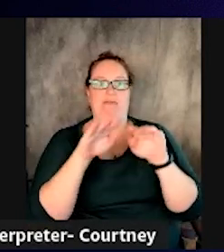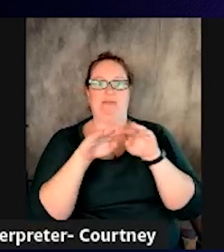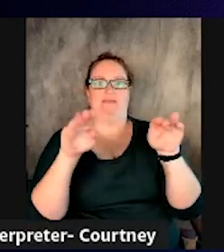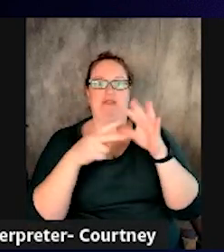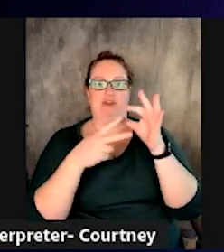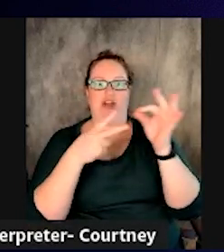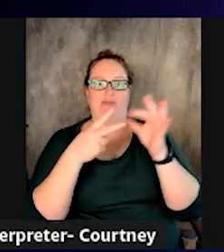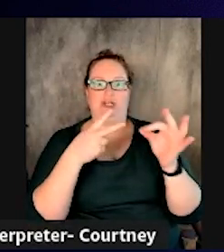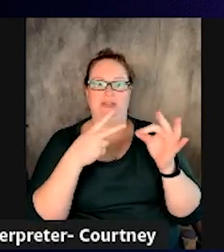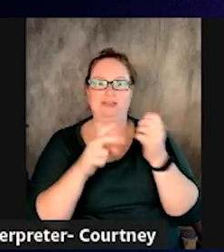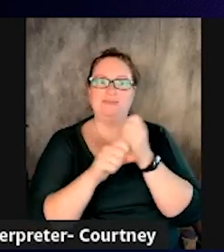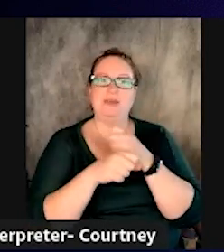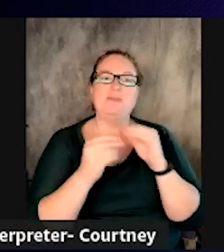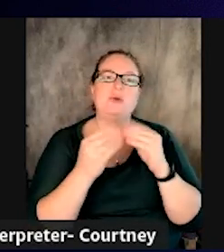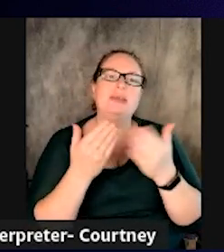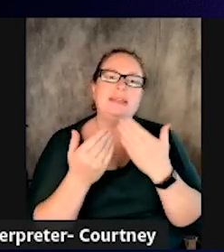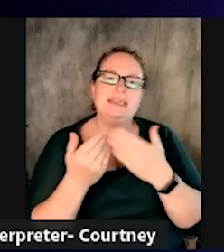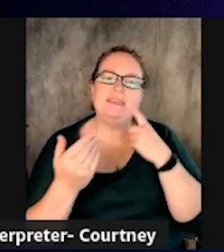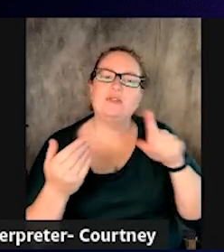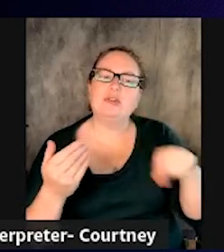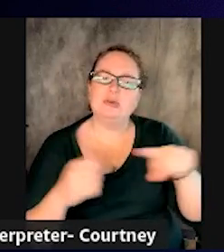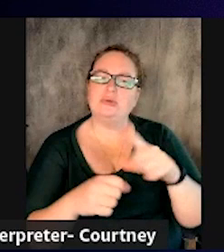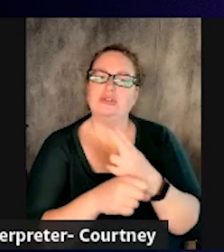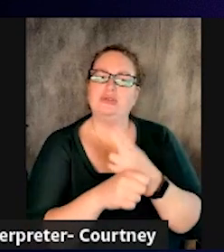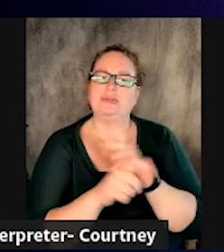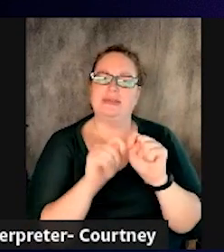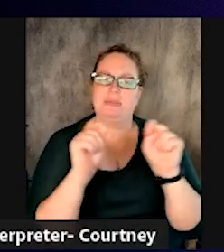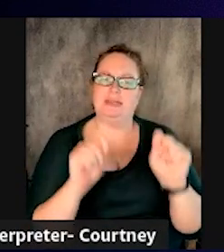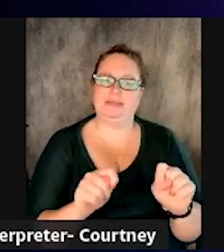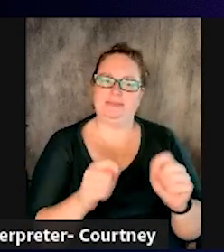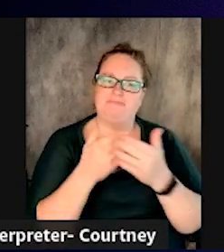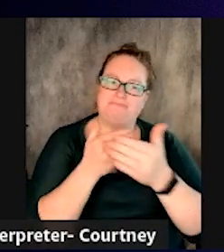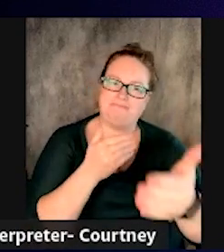it easier for you to place.